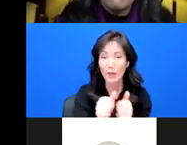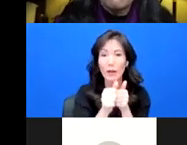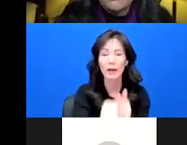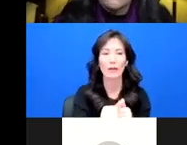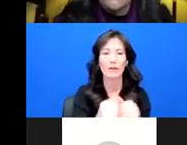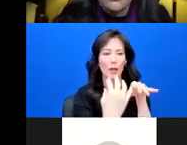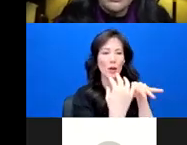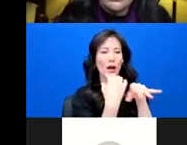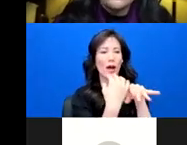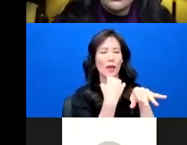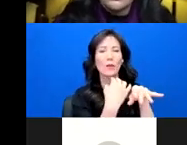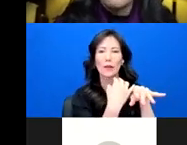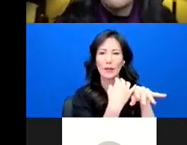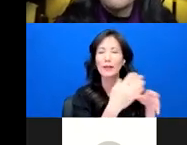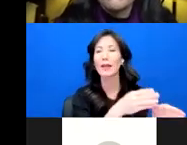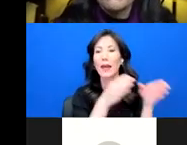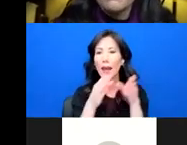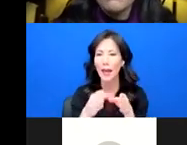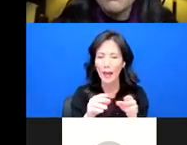population. So we'll go to the next slide,